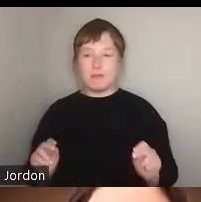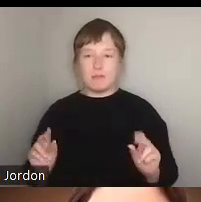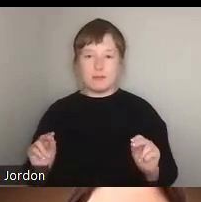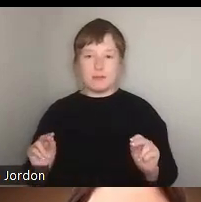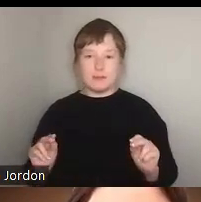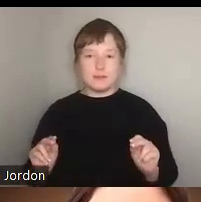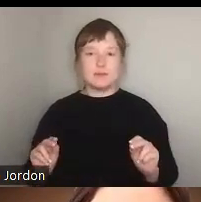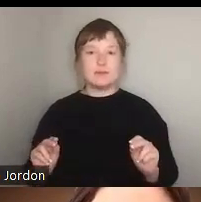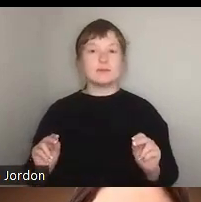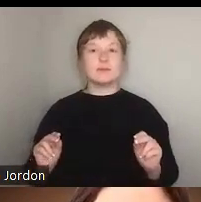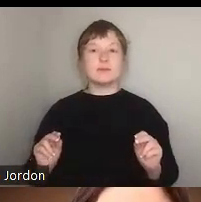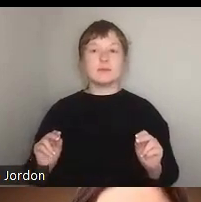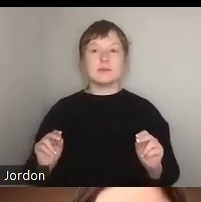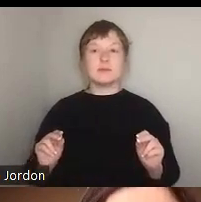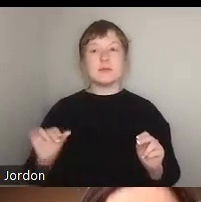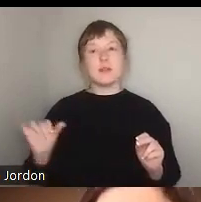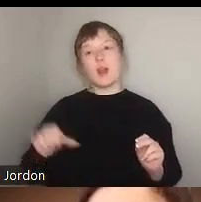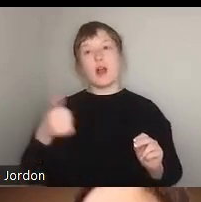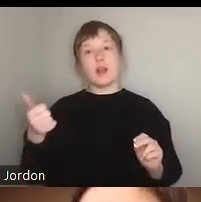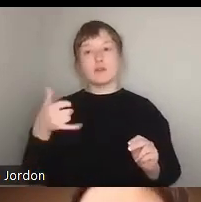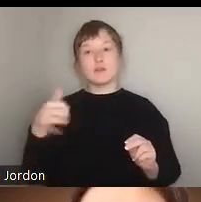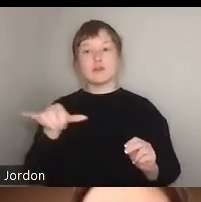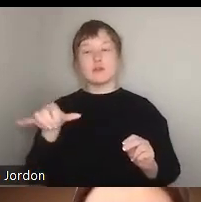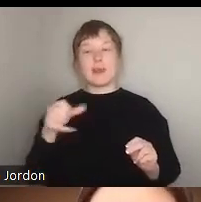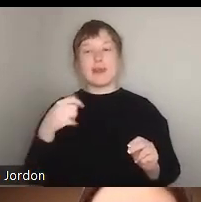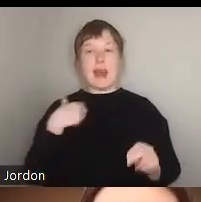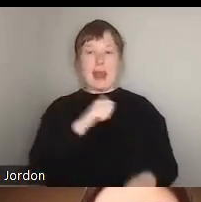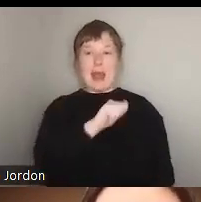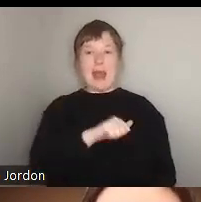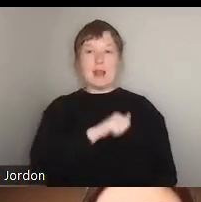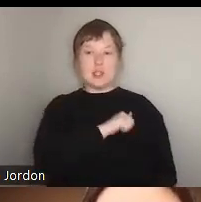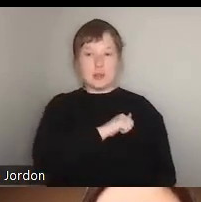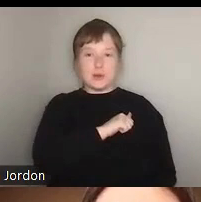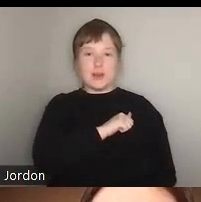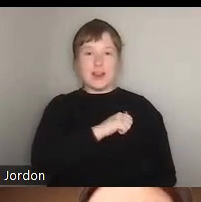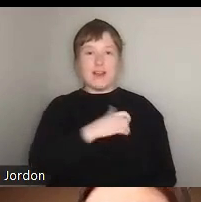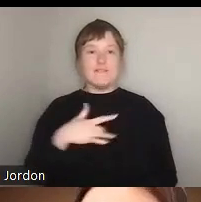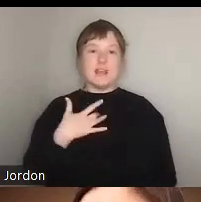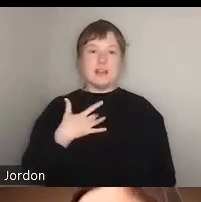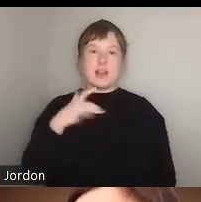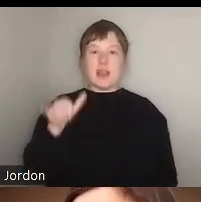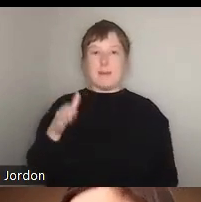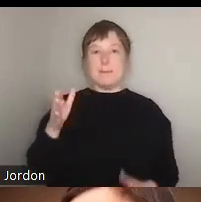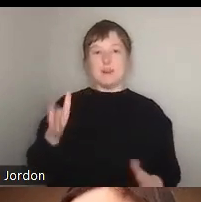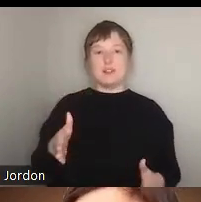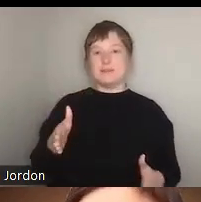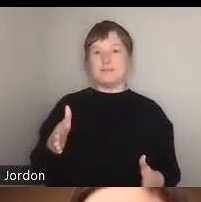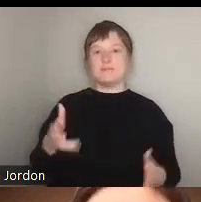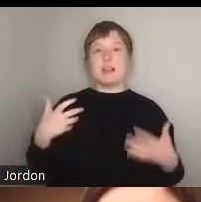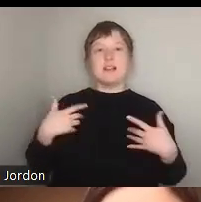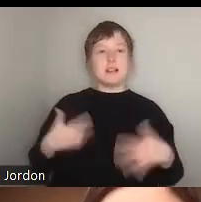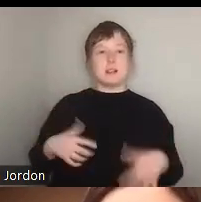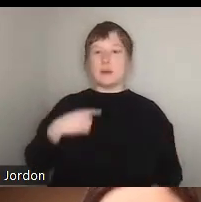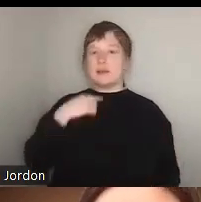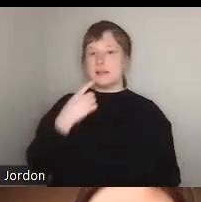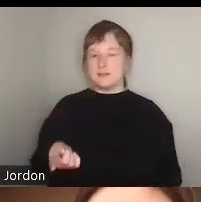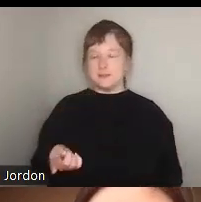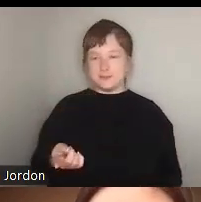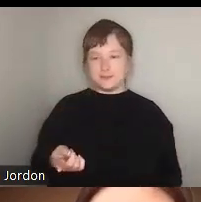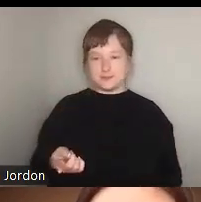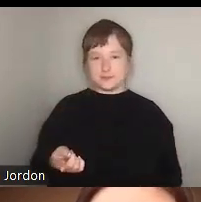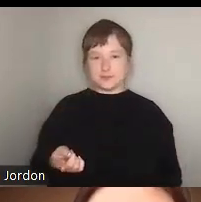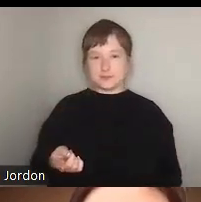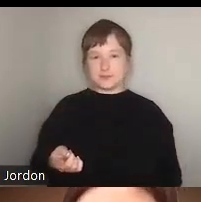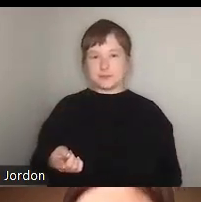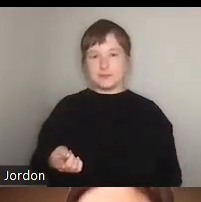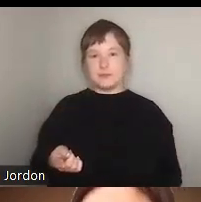And the other thing too is that when we have that attitude, it makes someone less likely to want to tell you. And it doesn't have